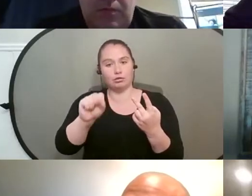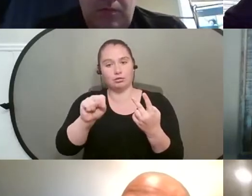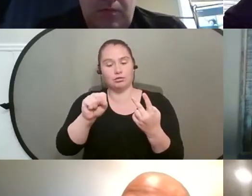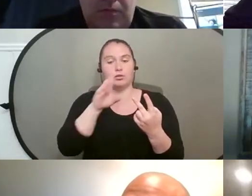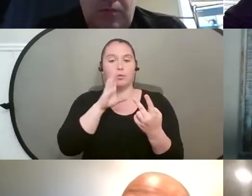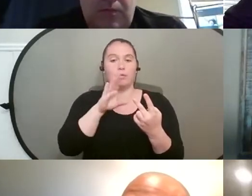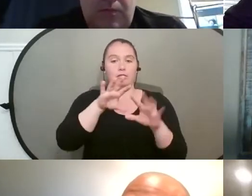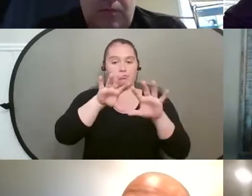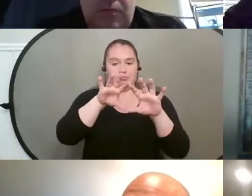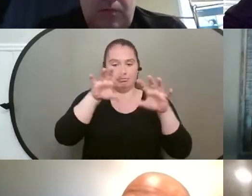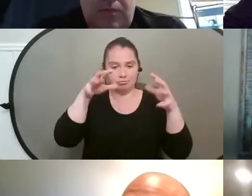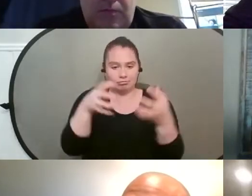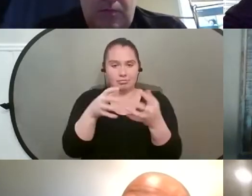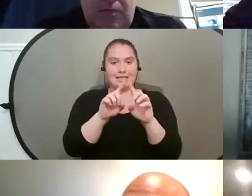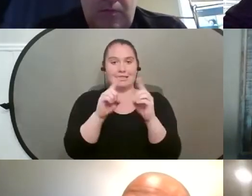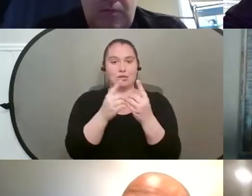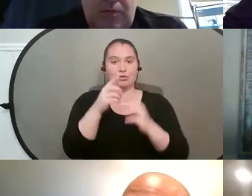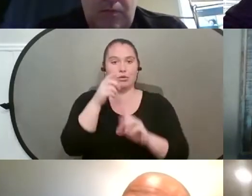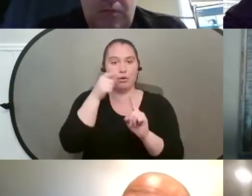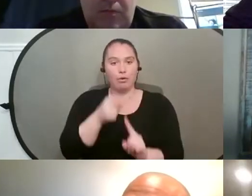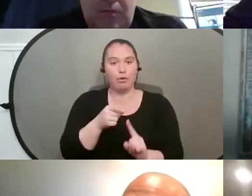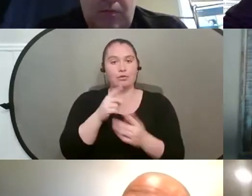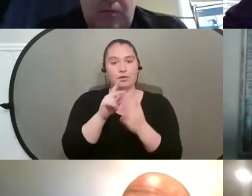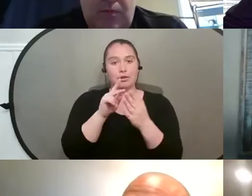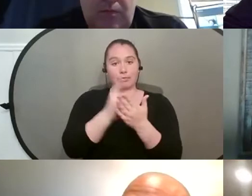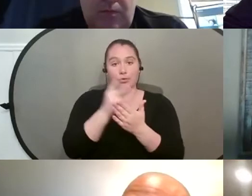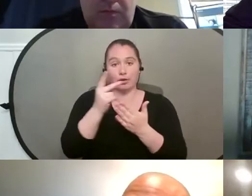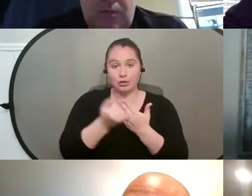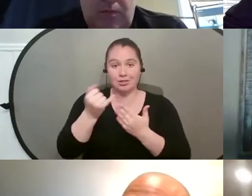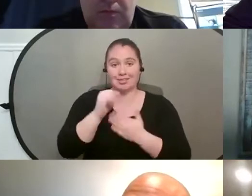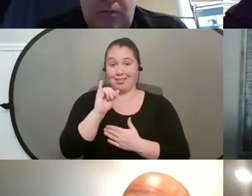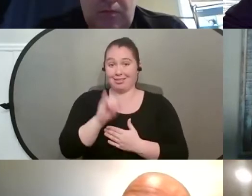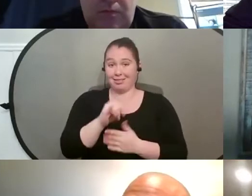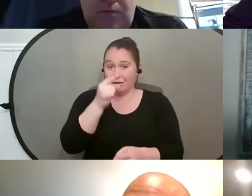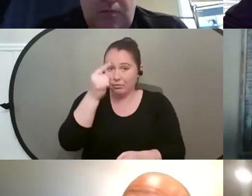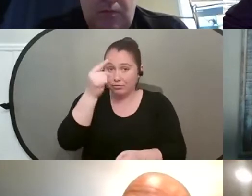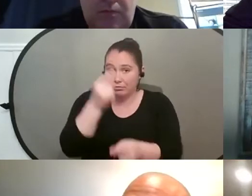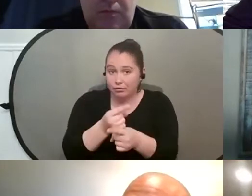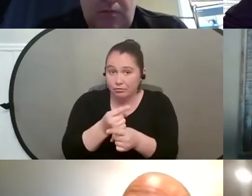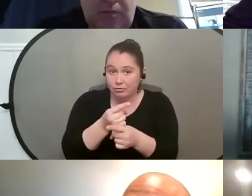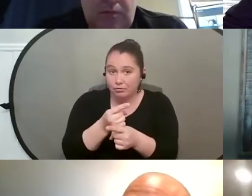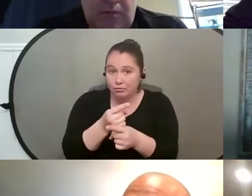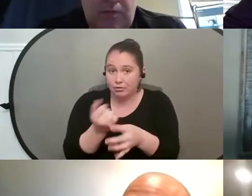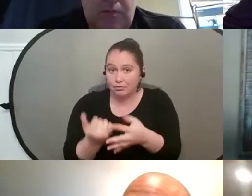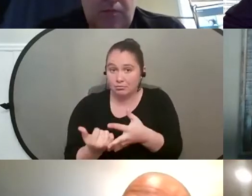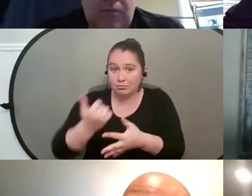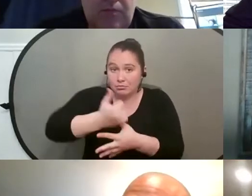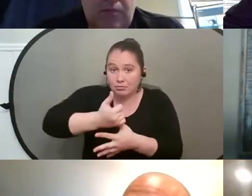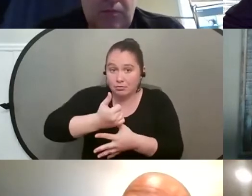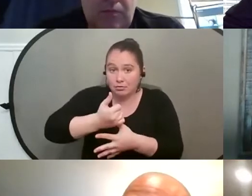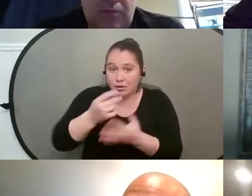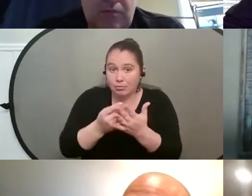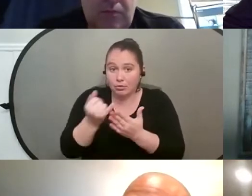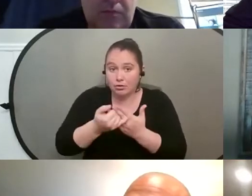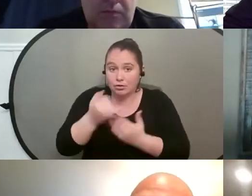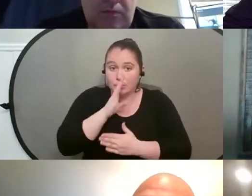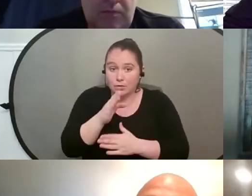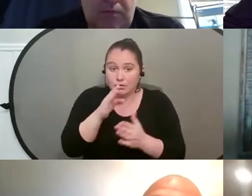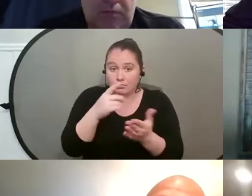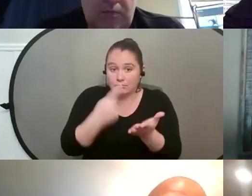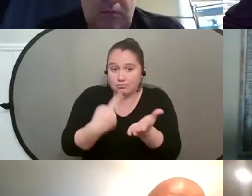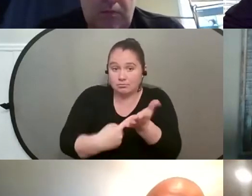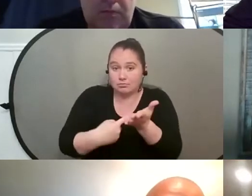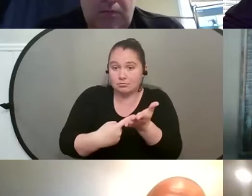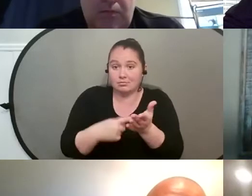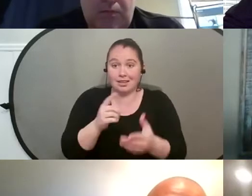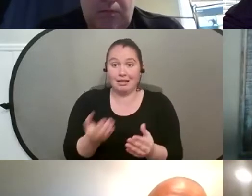and capital improvement projects. Is that the right initial priority of projects to be able to address? It's again, the question